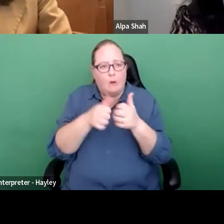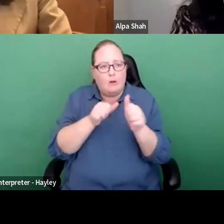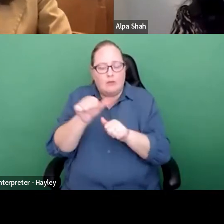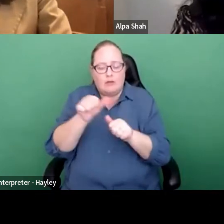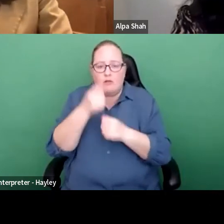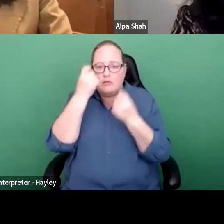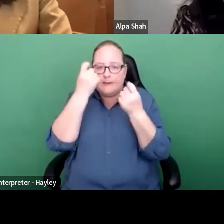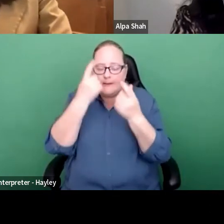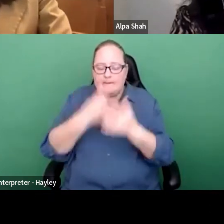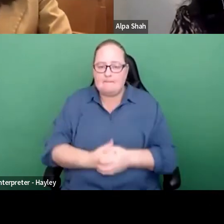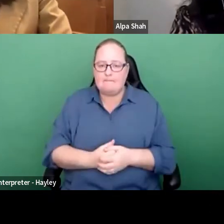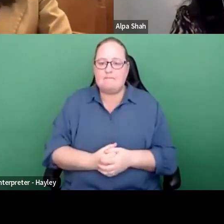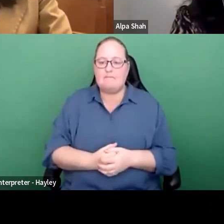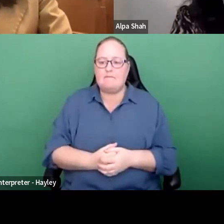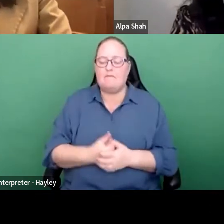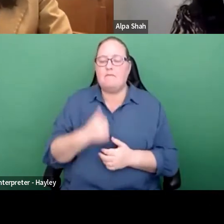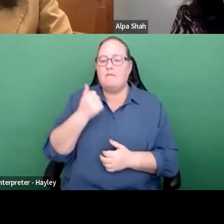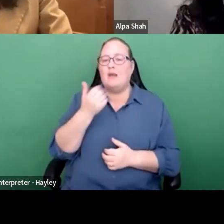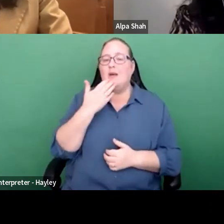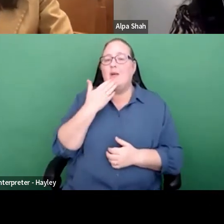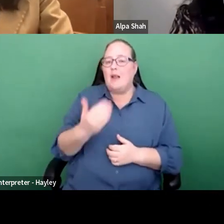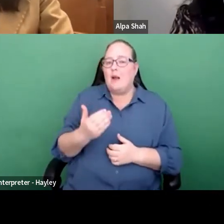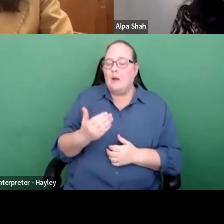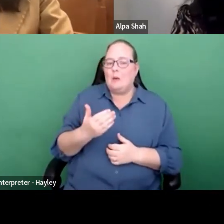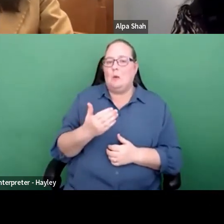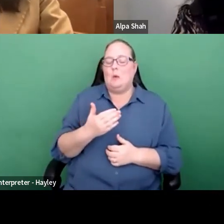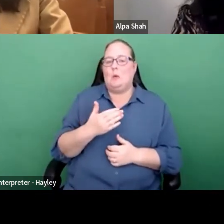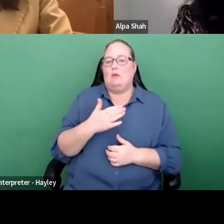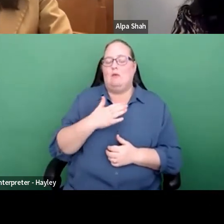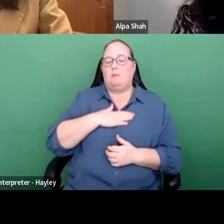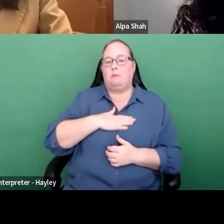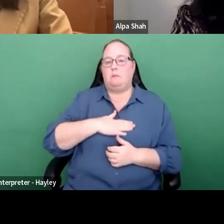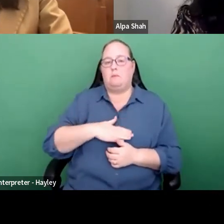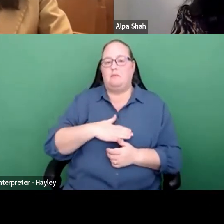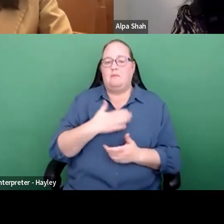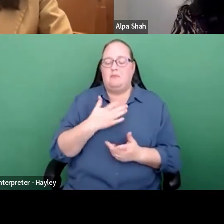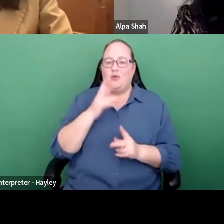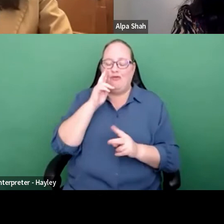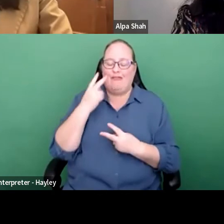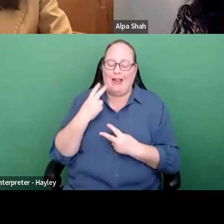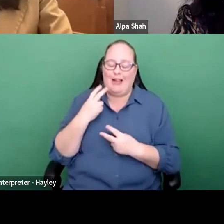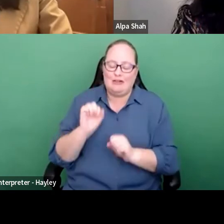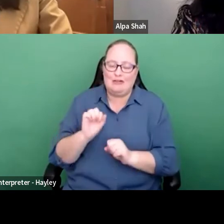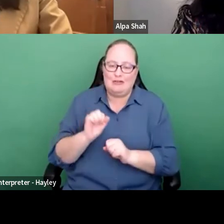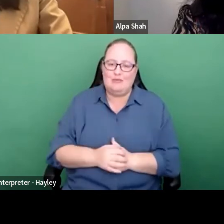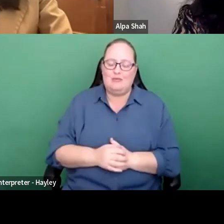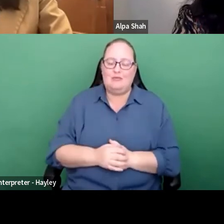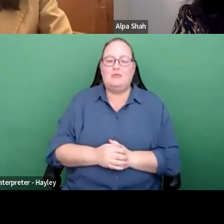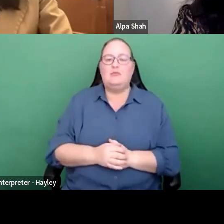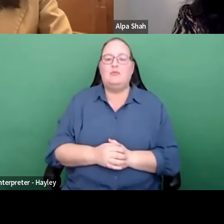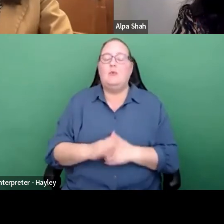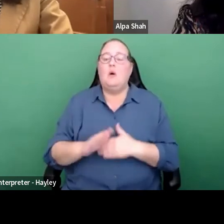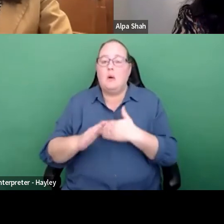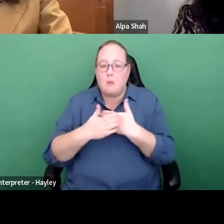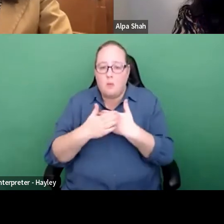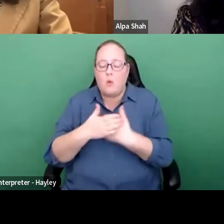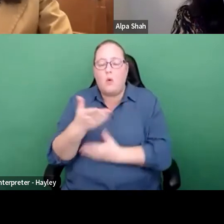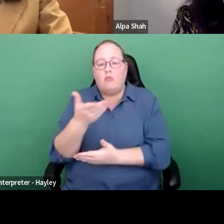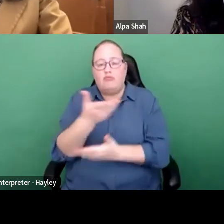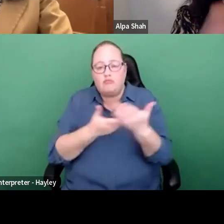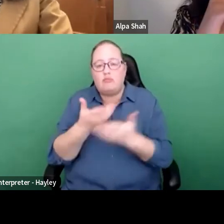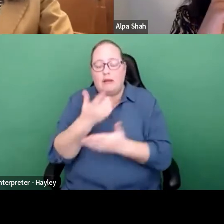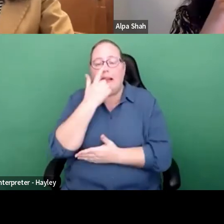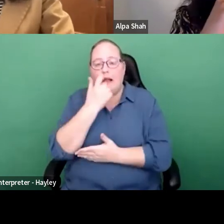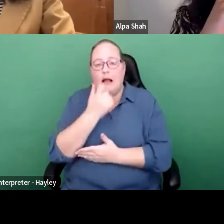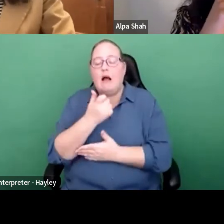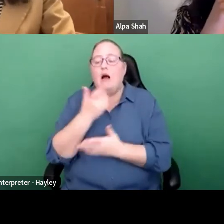you, Simon, for that very sobering, sobering reflections. We talk more in the discussion, but let me hand